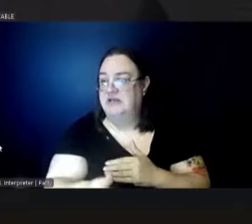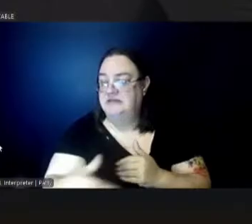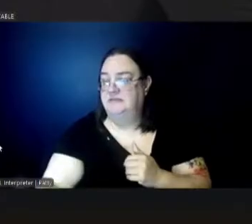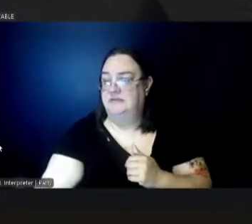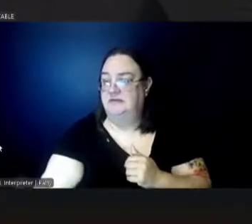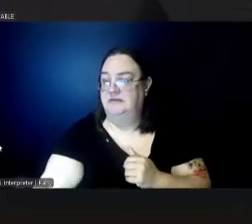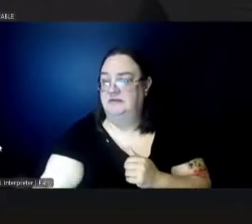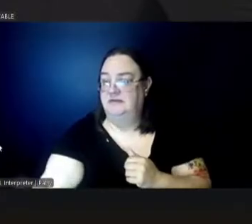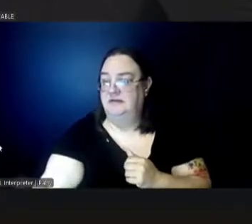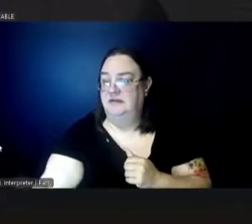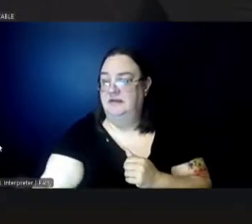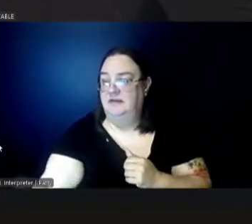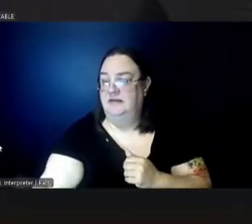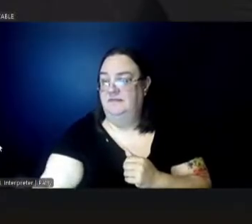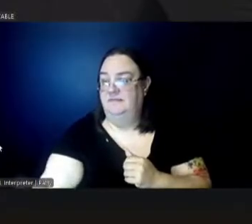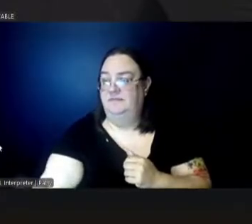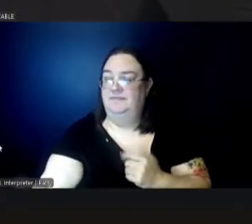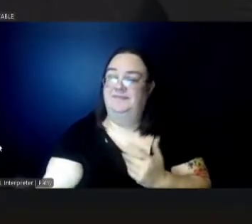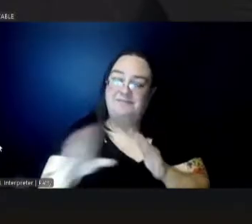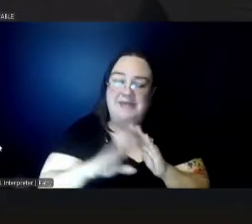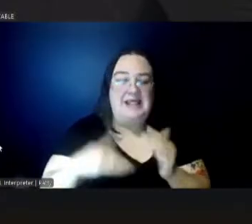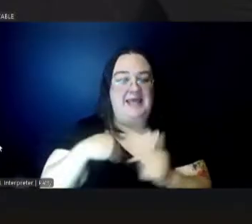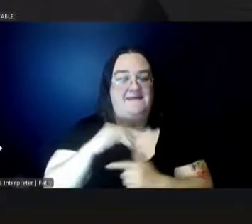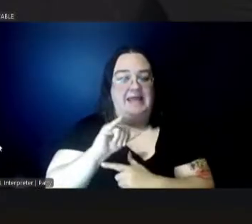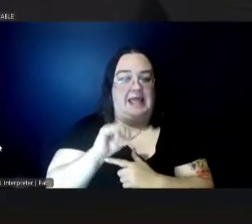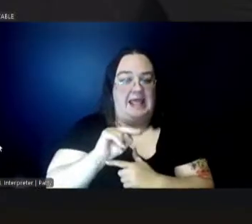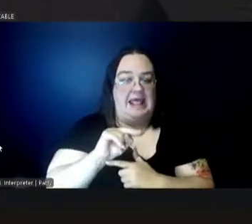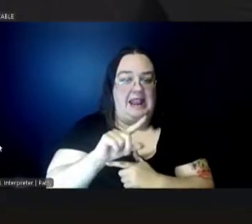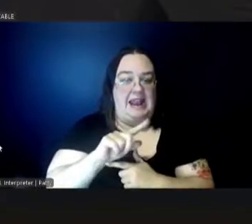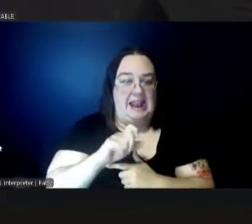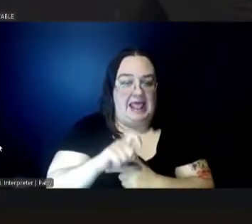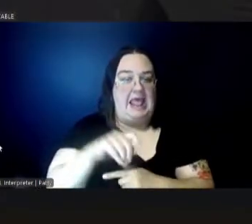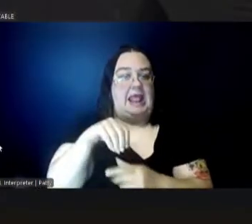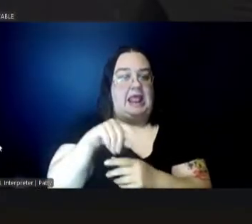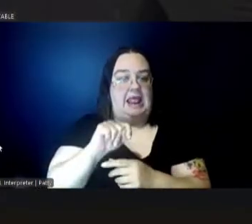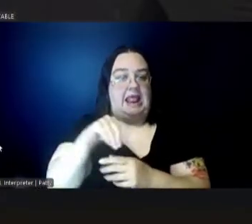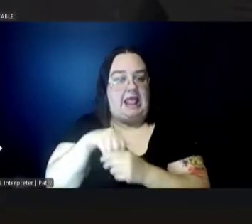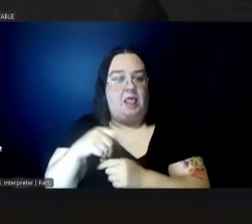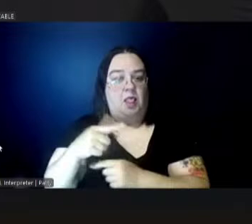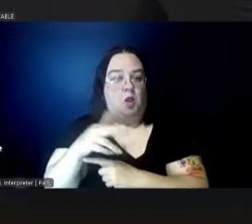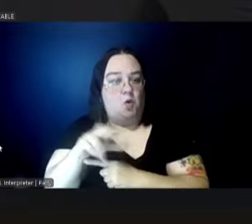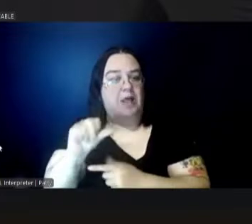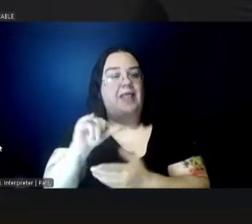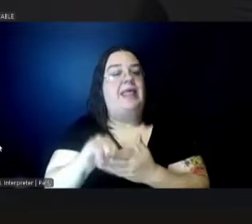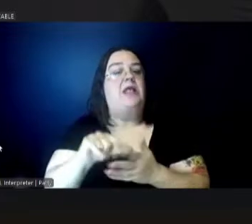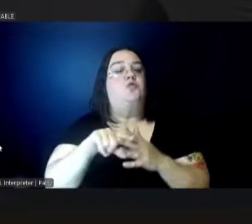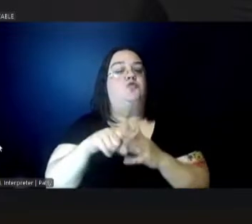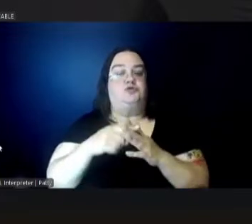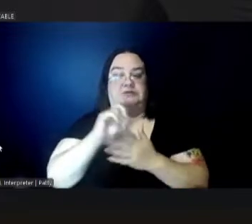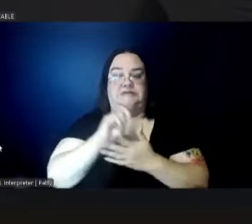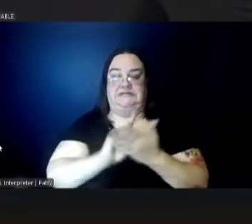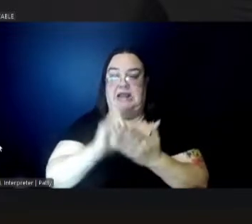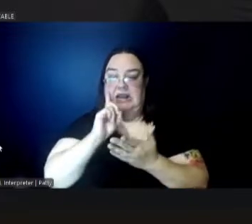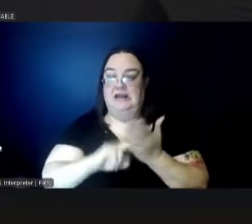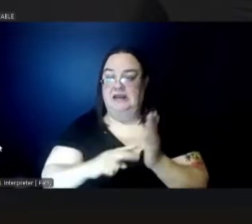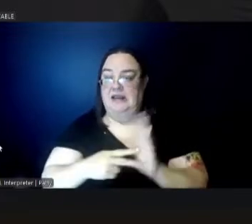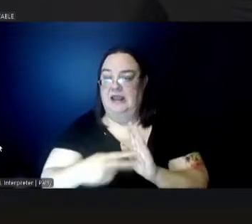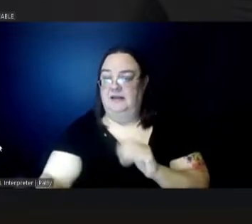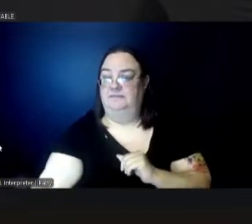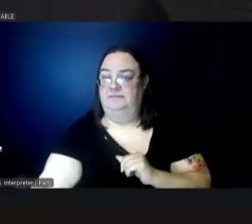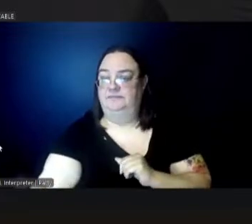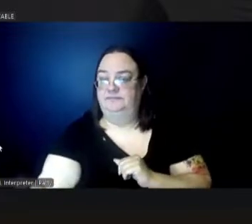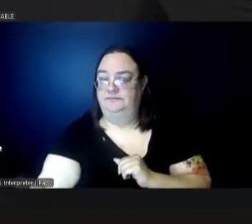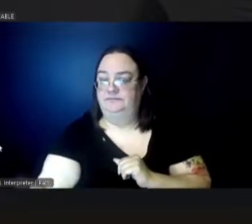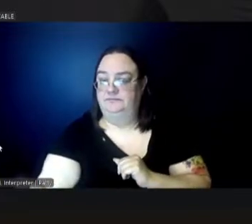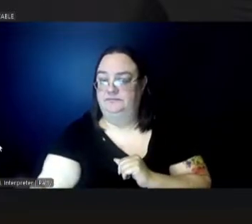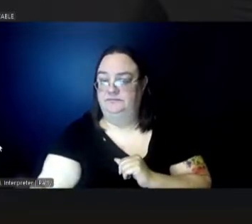like you just basically have an inlet in the grass, which is what the original design intent was. By doing all of that, we'll be able to